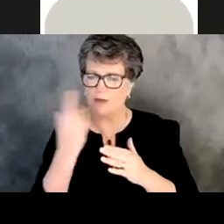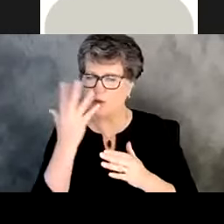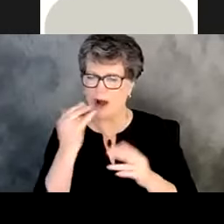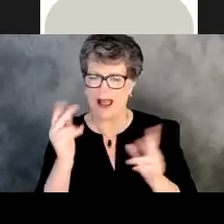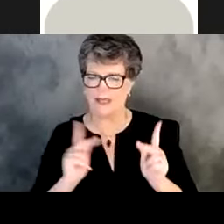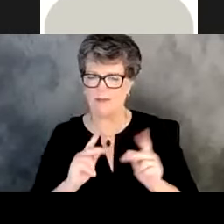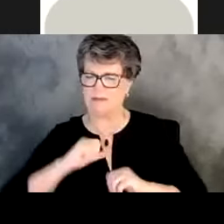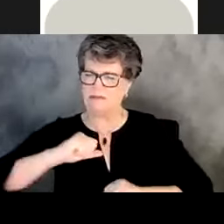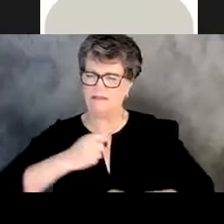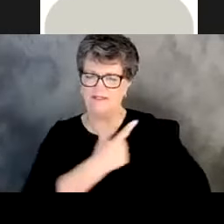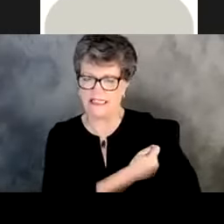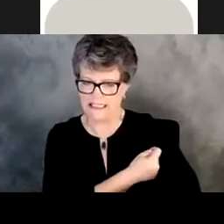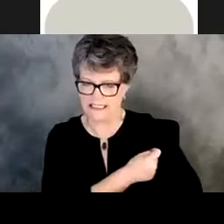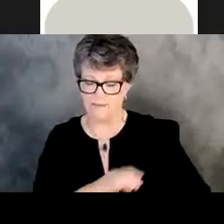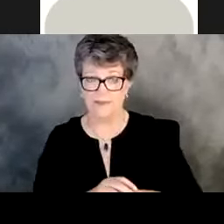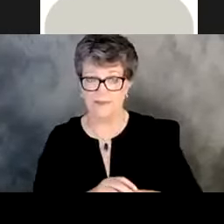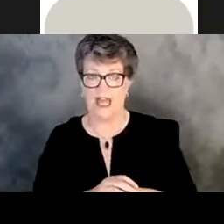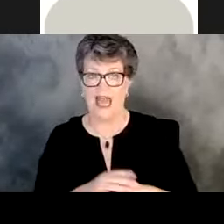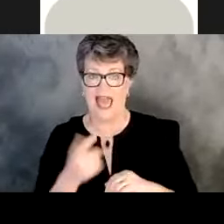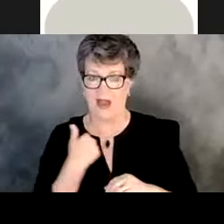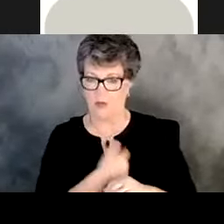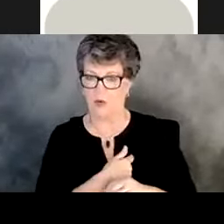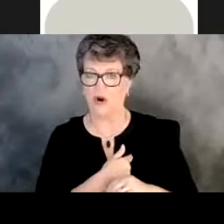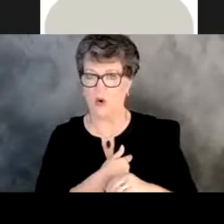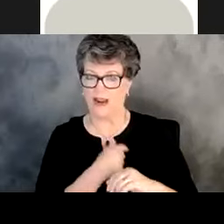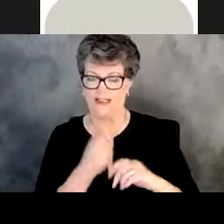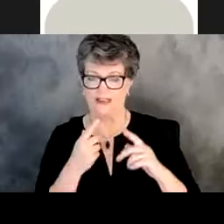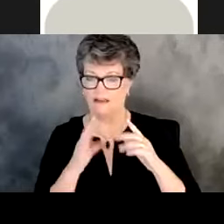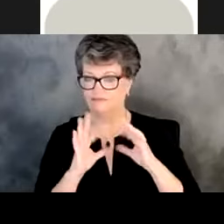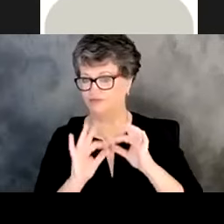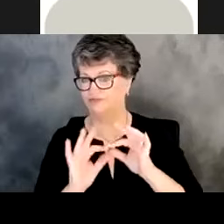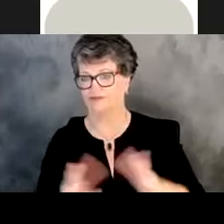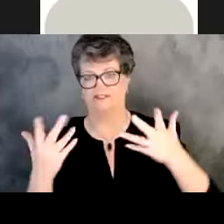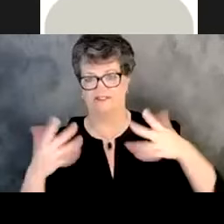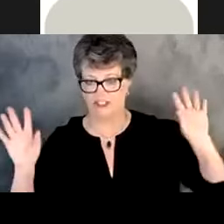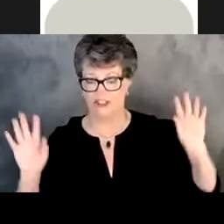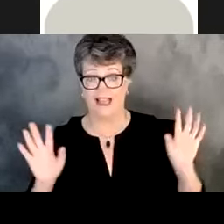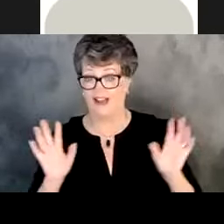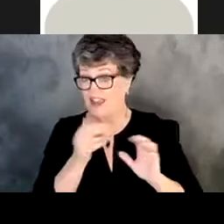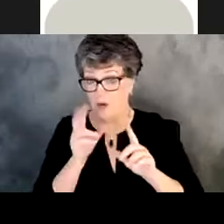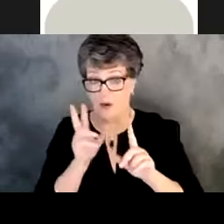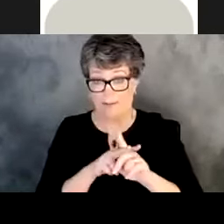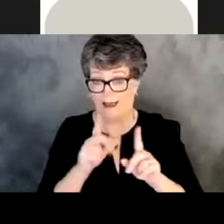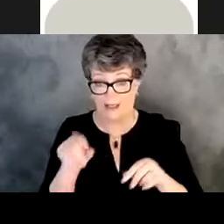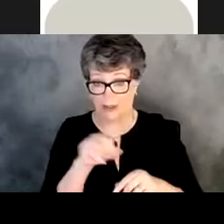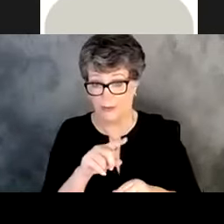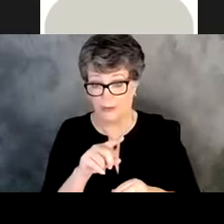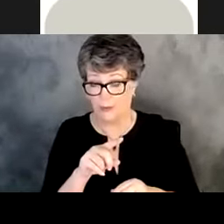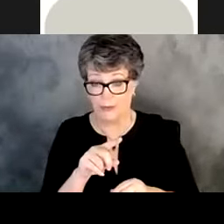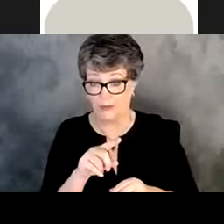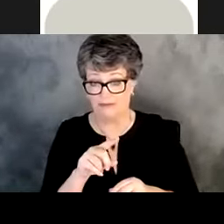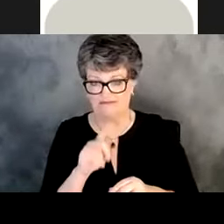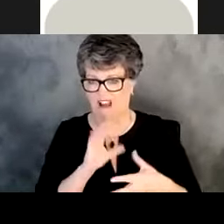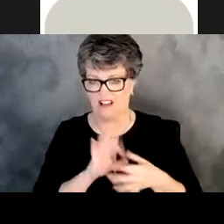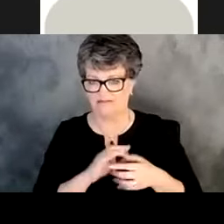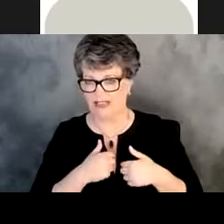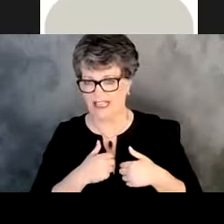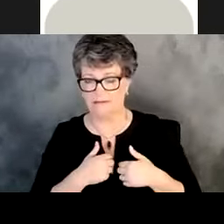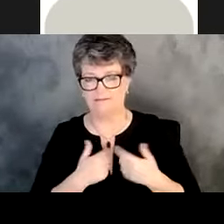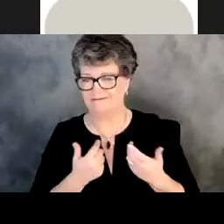vaccinated in the community. And we're going to kind of fly through these, because if these don't apply to you guys, then it won't